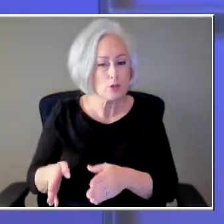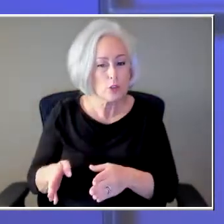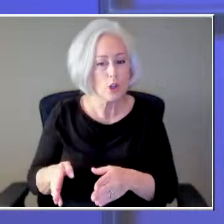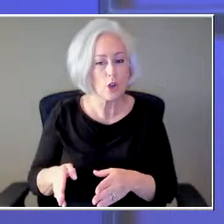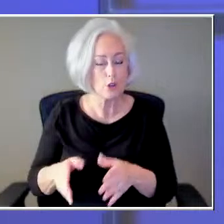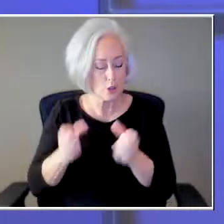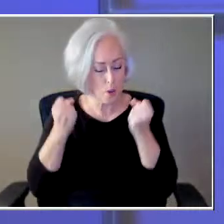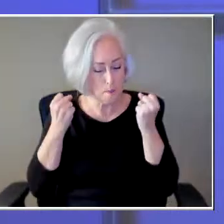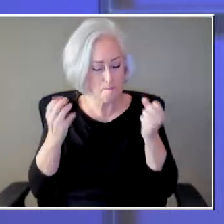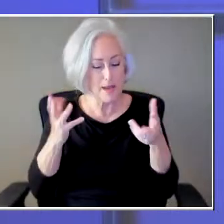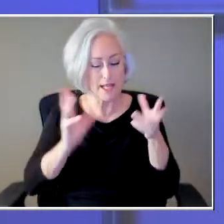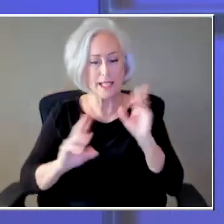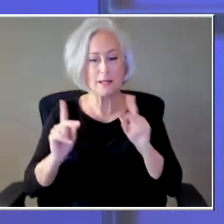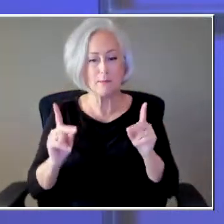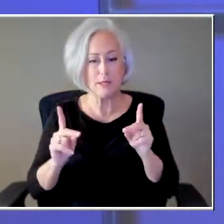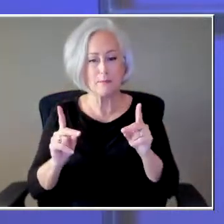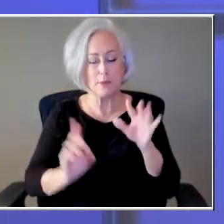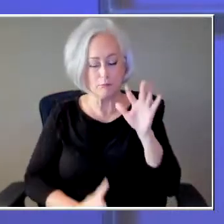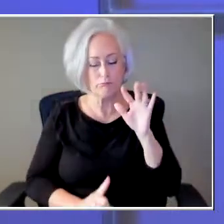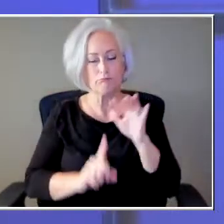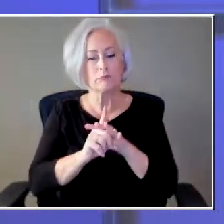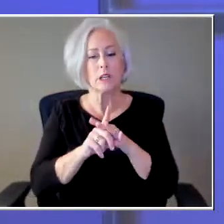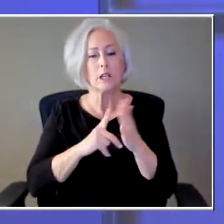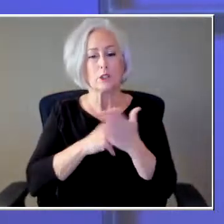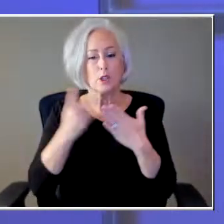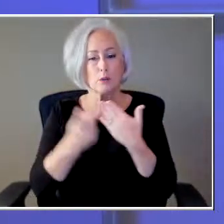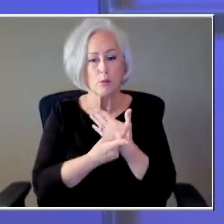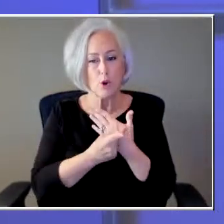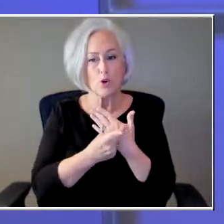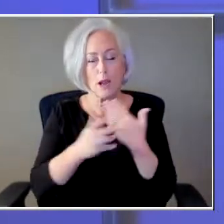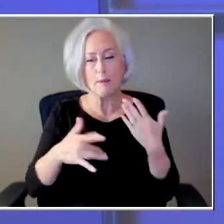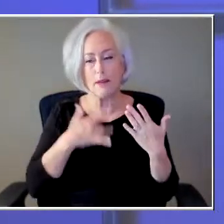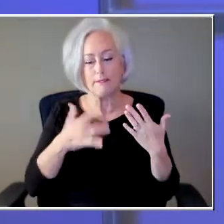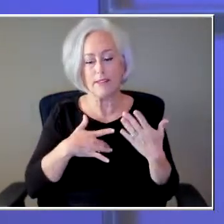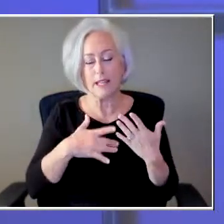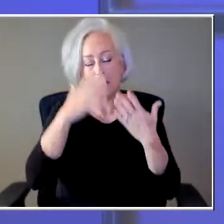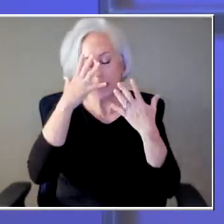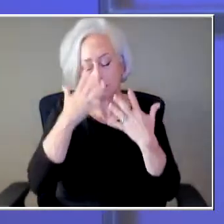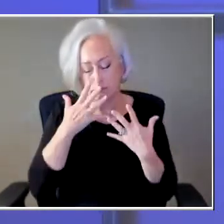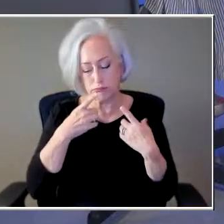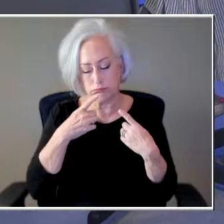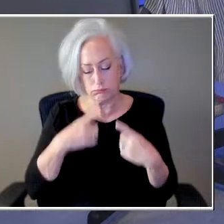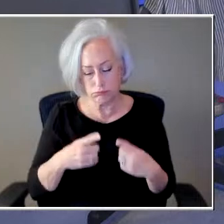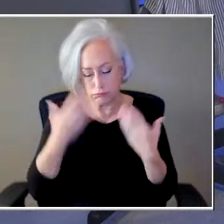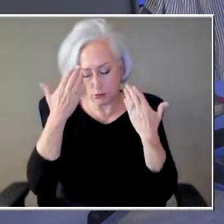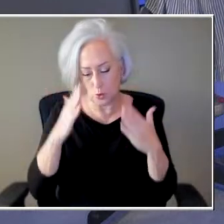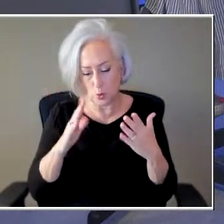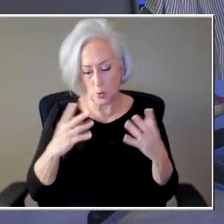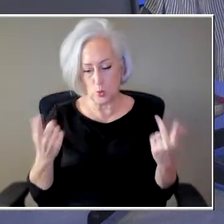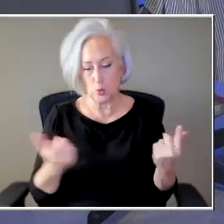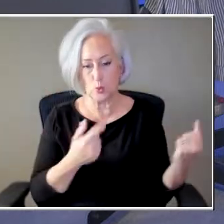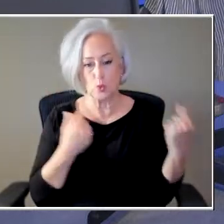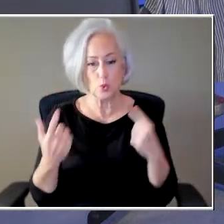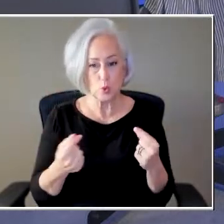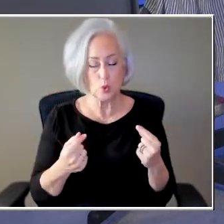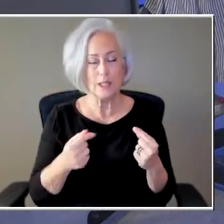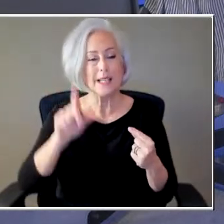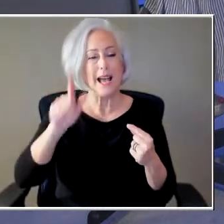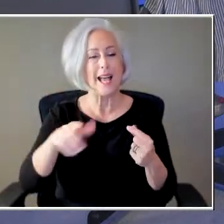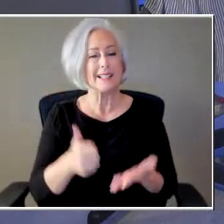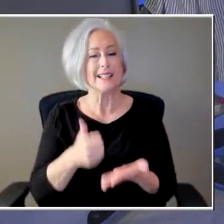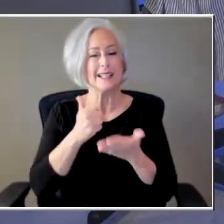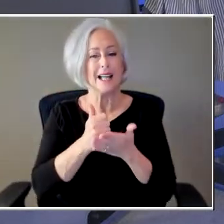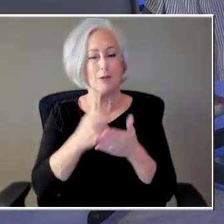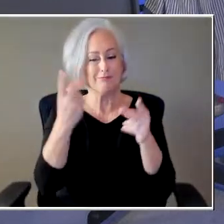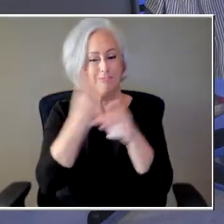in feeling that way and need some guidance on how to do that, on how to get to that. So let's dig in a little bit more on the how, because here you are sitting